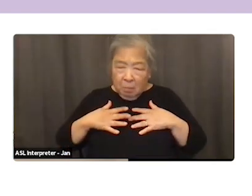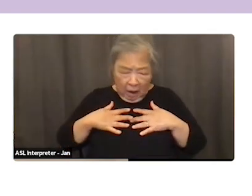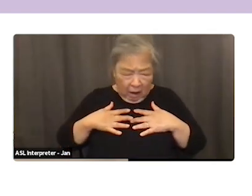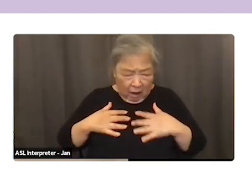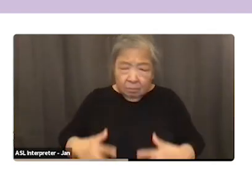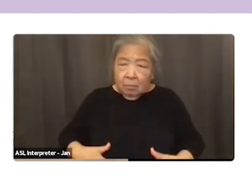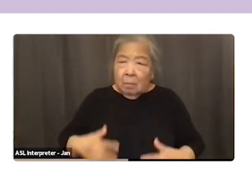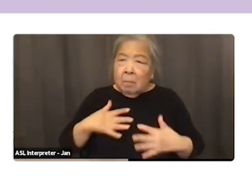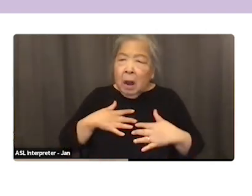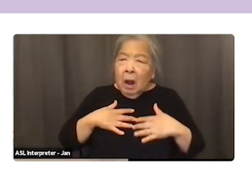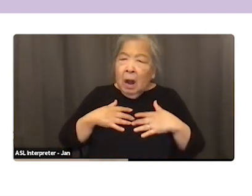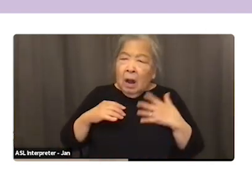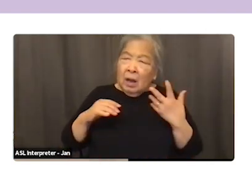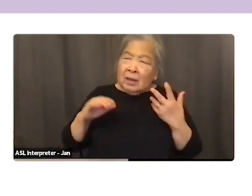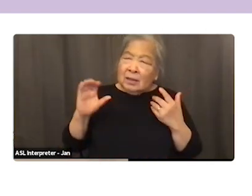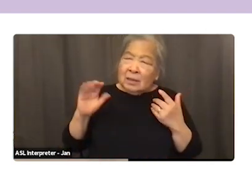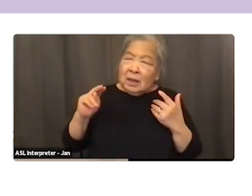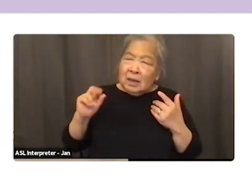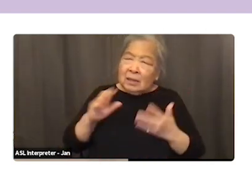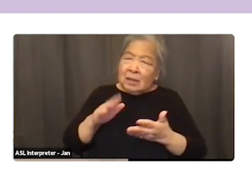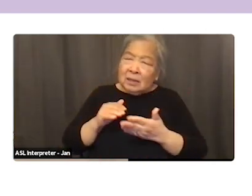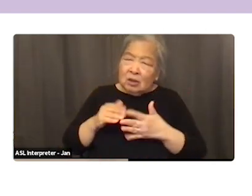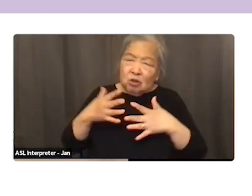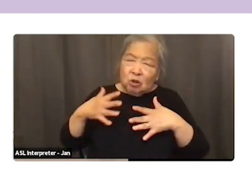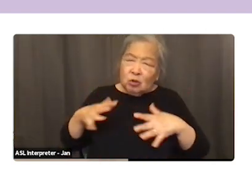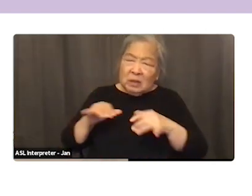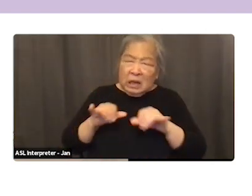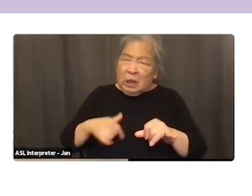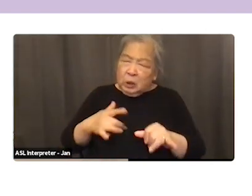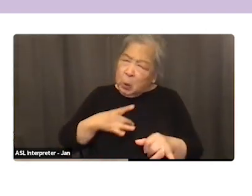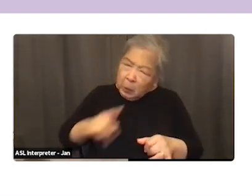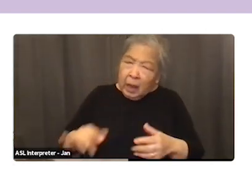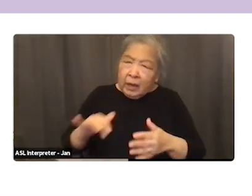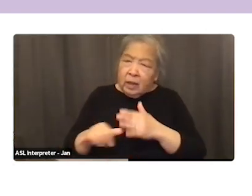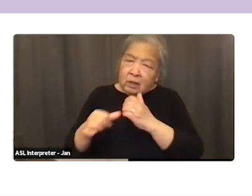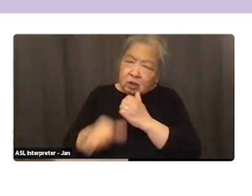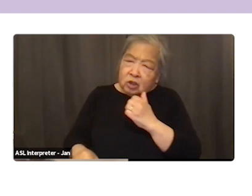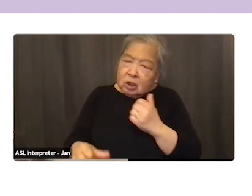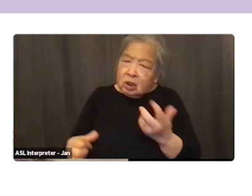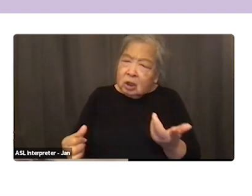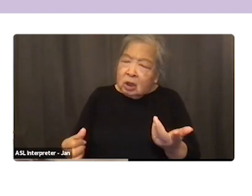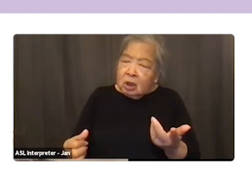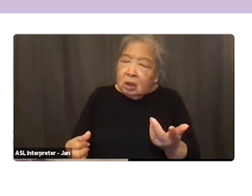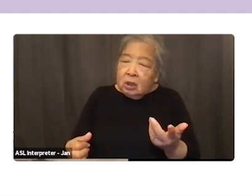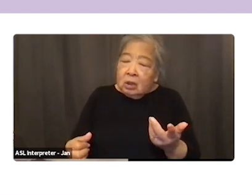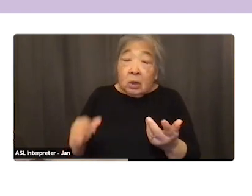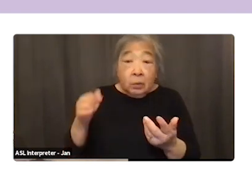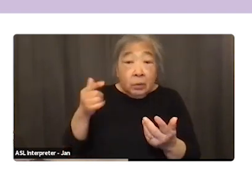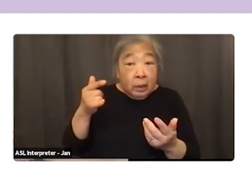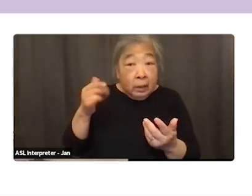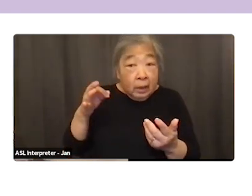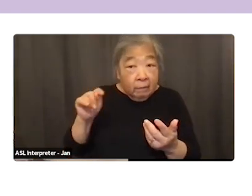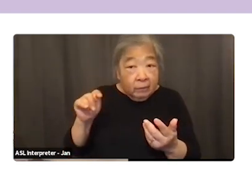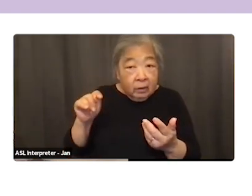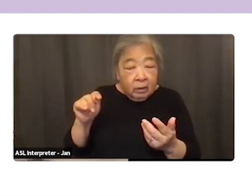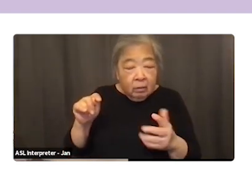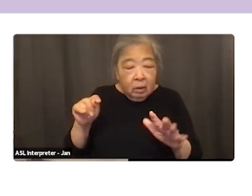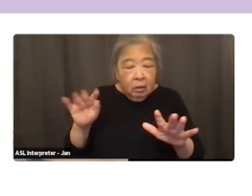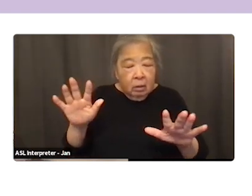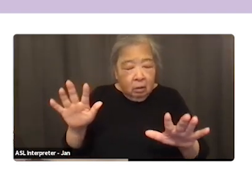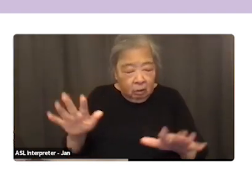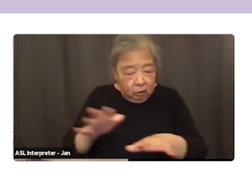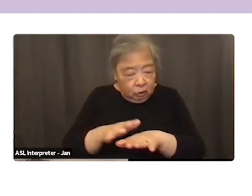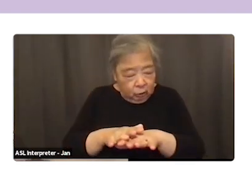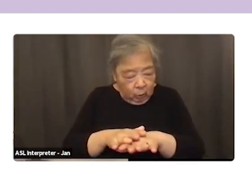I mean? So part of the gift of being able to slow down was leaning into that.